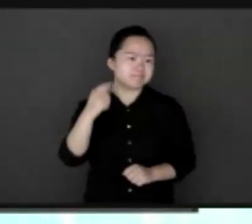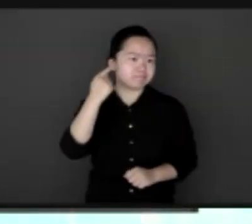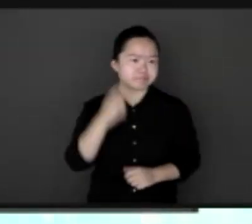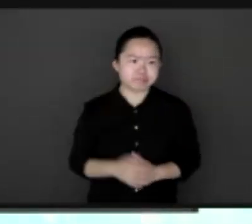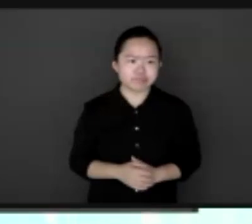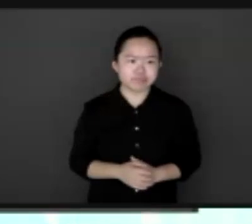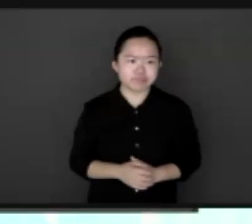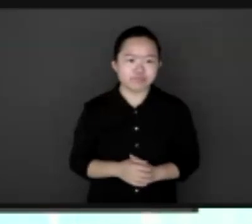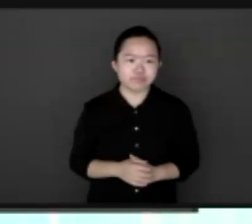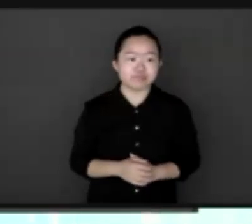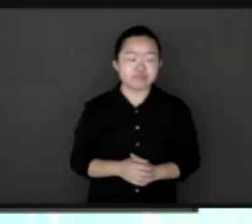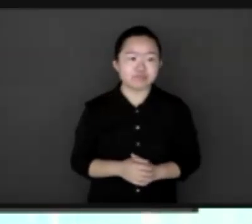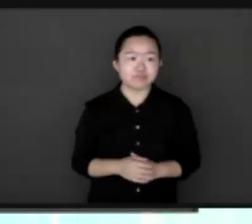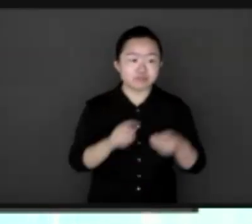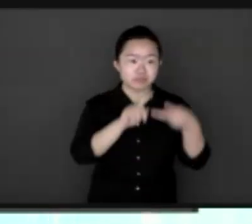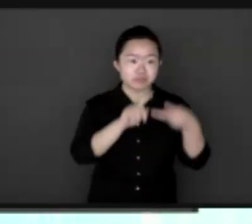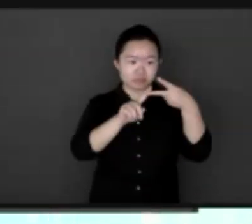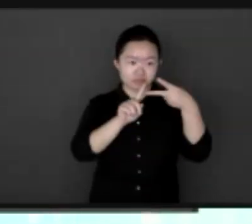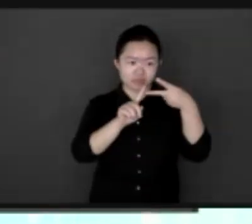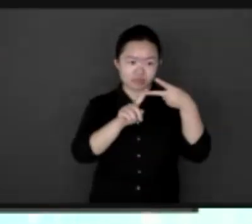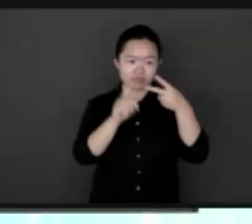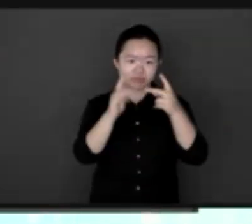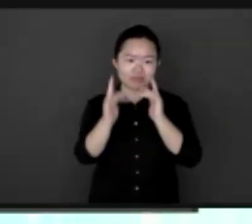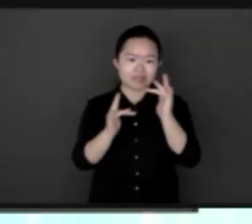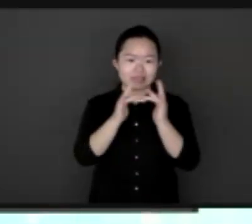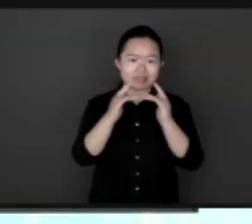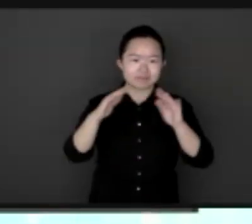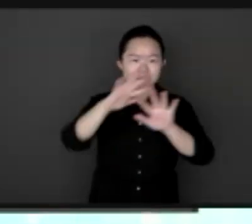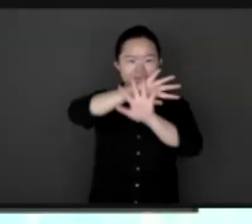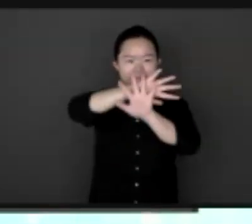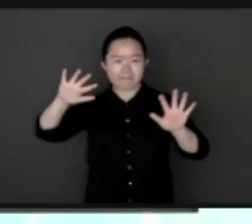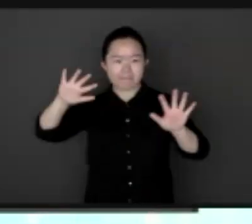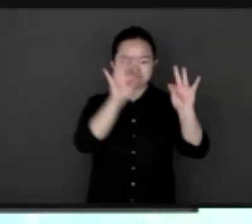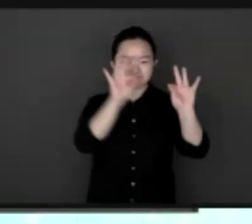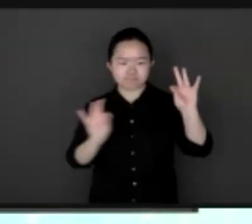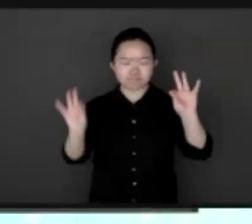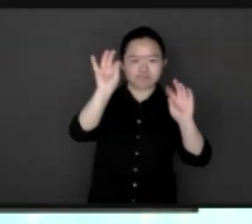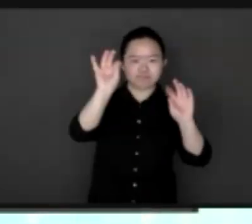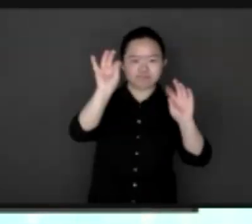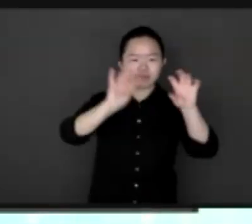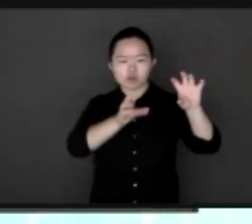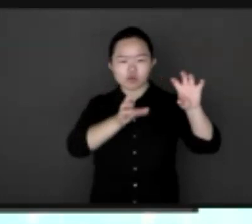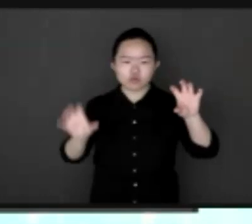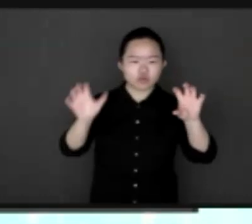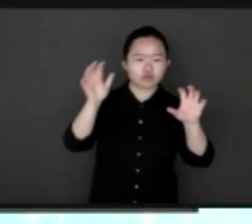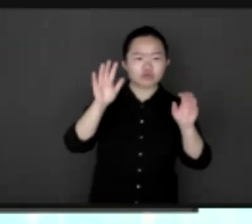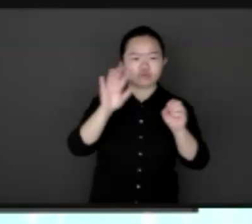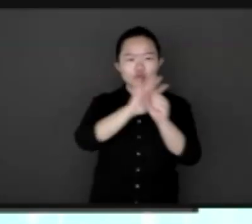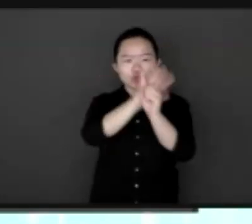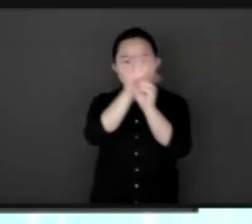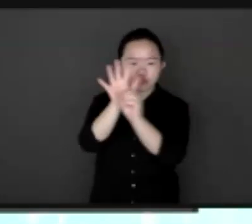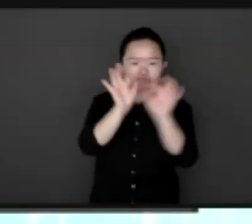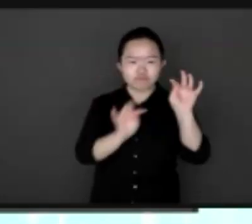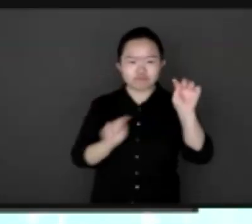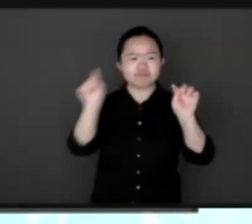but if the map is supposed to be used for navigation, then you need to provide an alternative. So you can explain how to find your